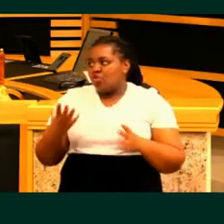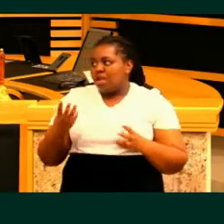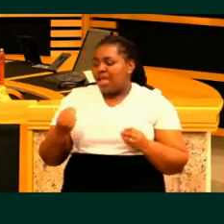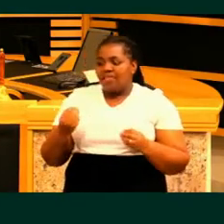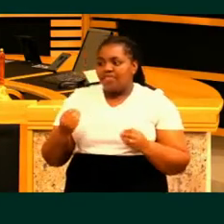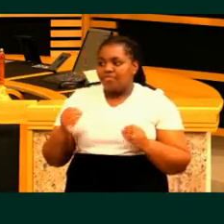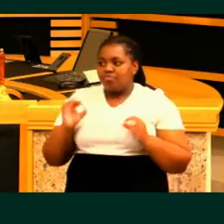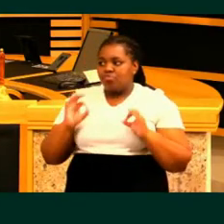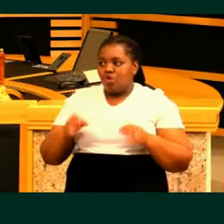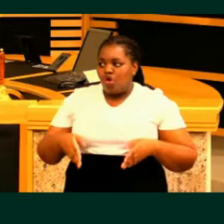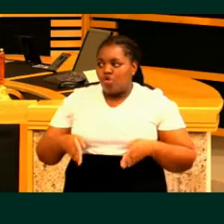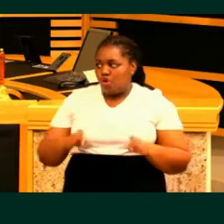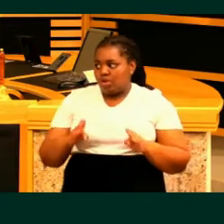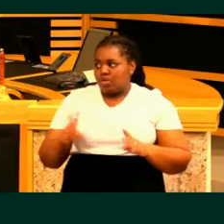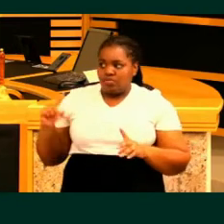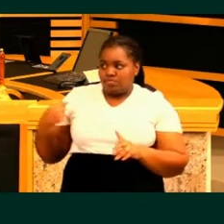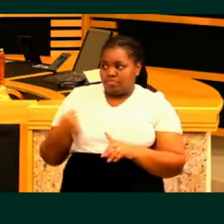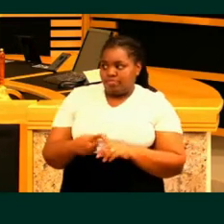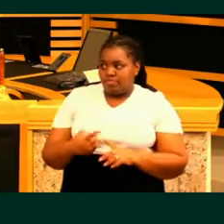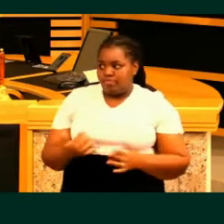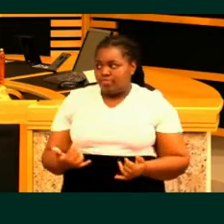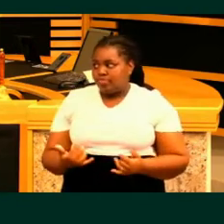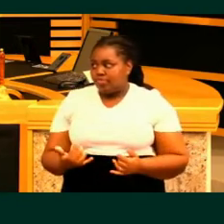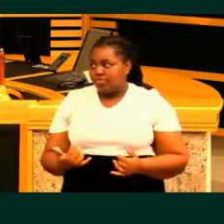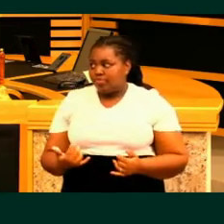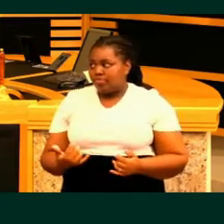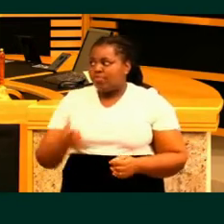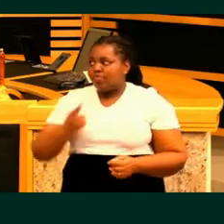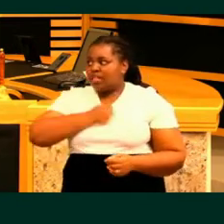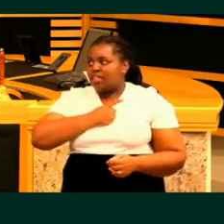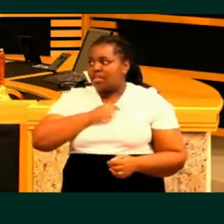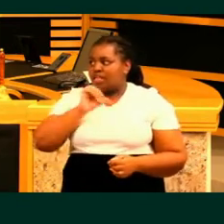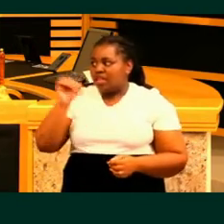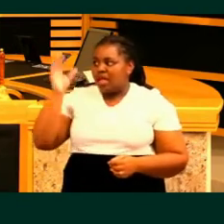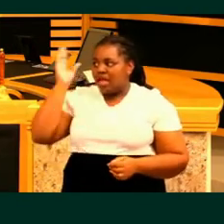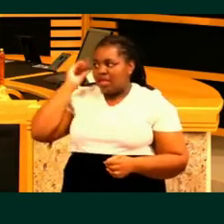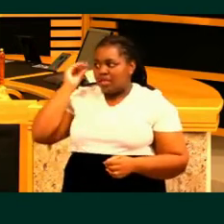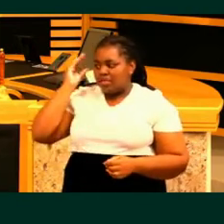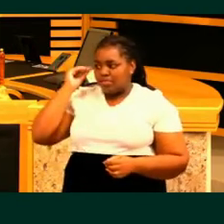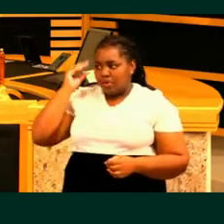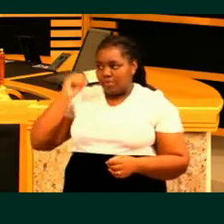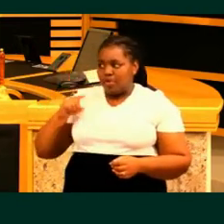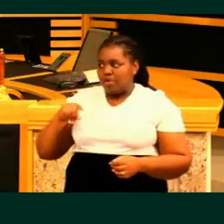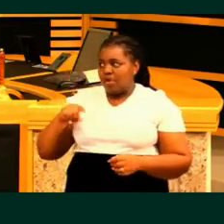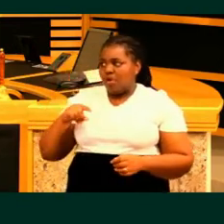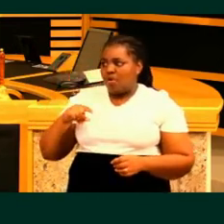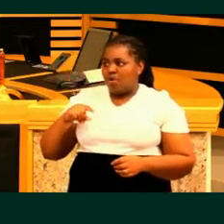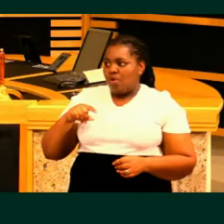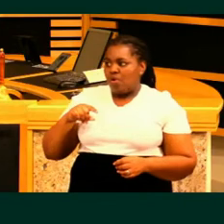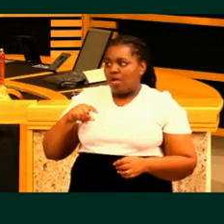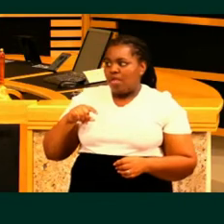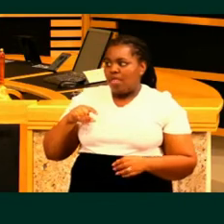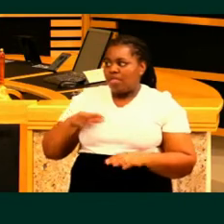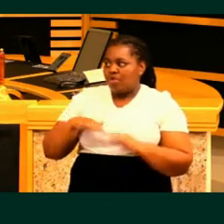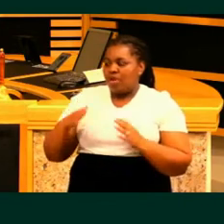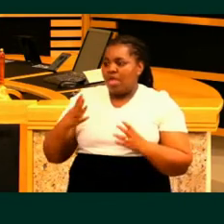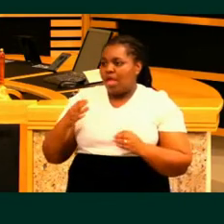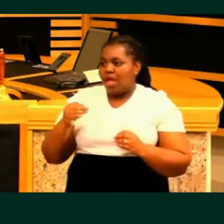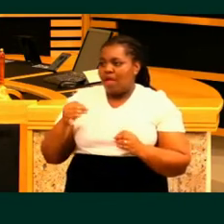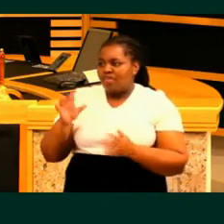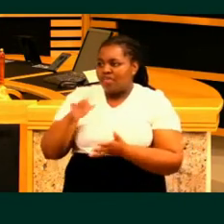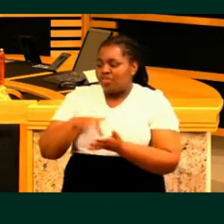roads to date that's why they experiencing a Revolt there's no Central